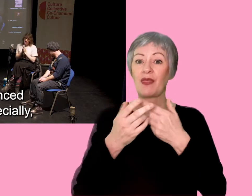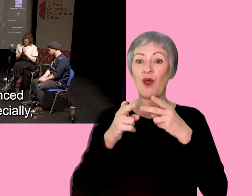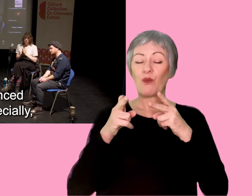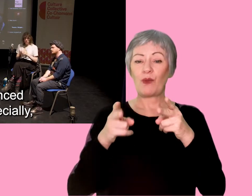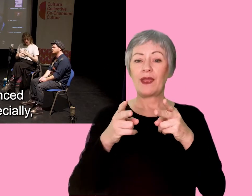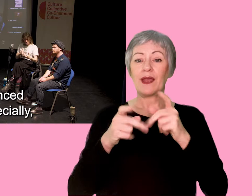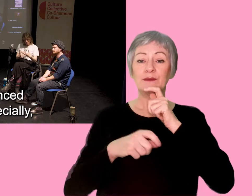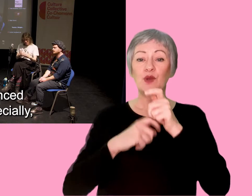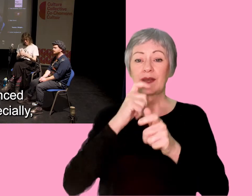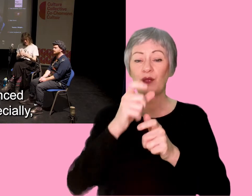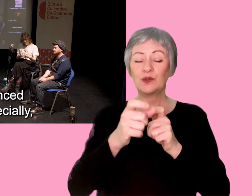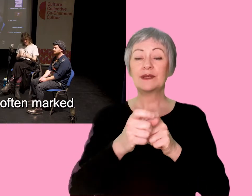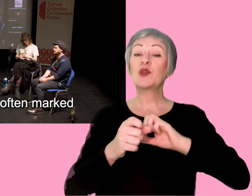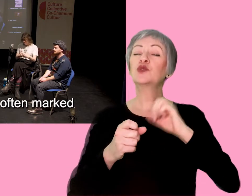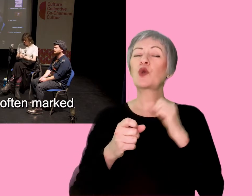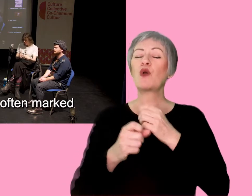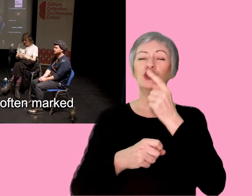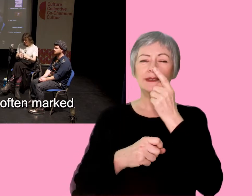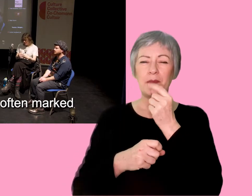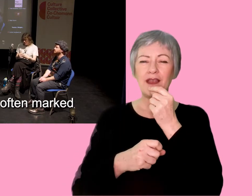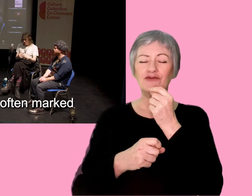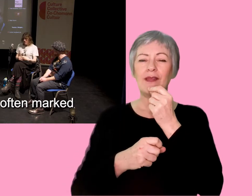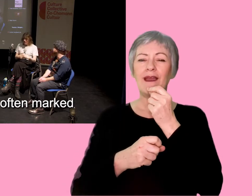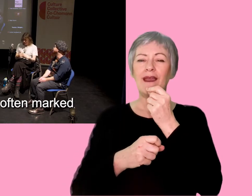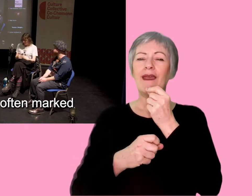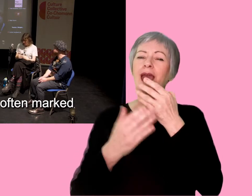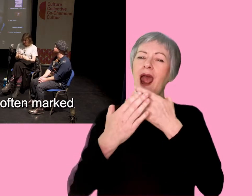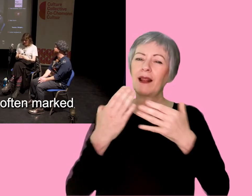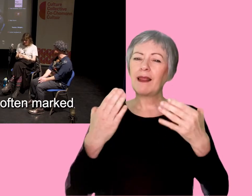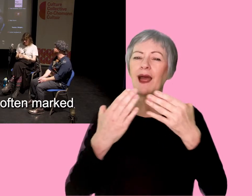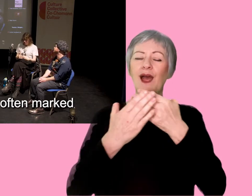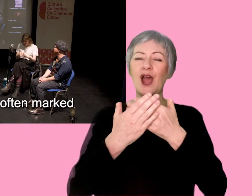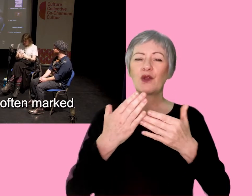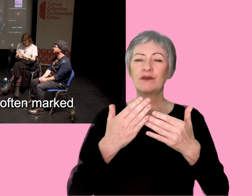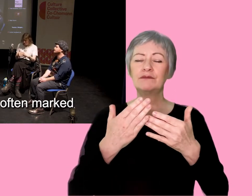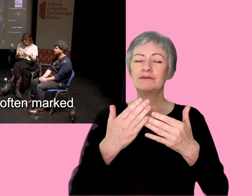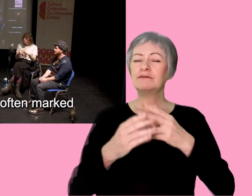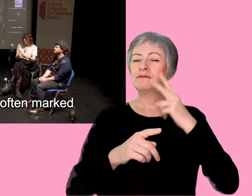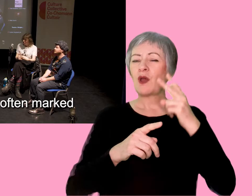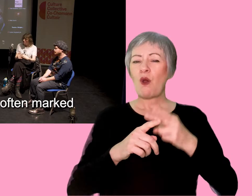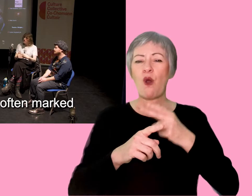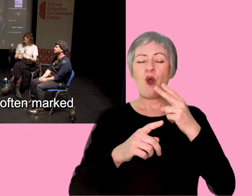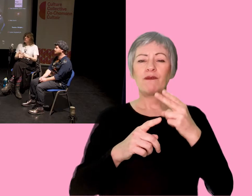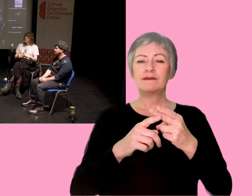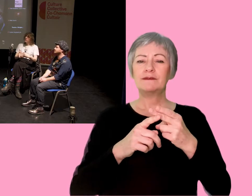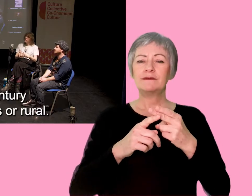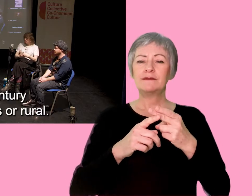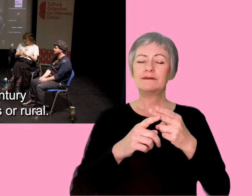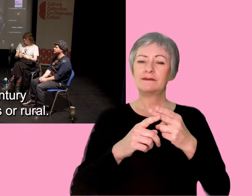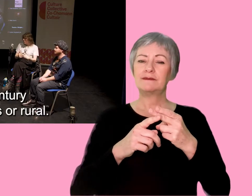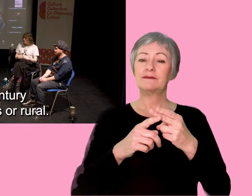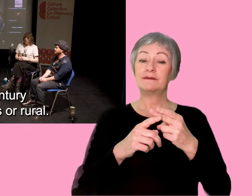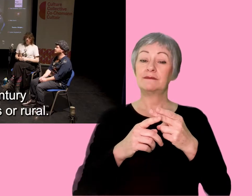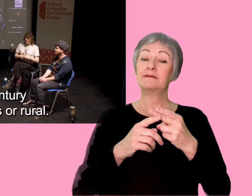pronounced. With Scots especially, Scots is a language that is often marked